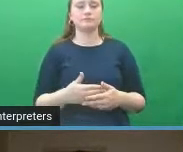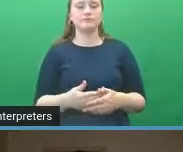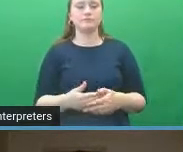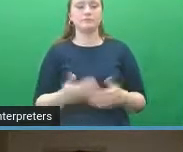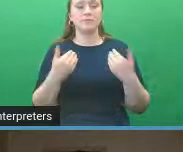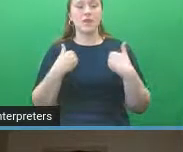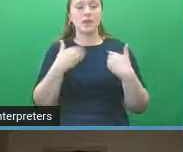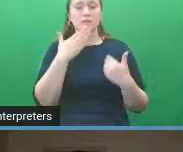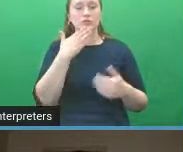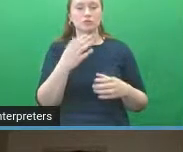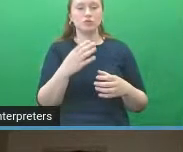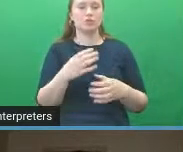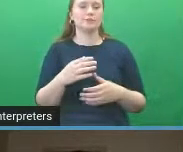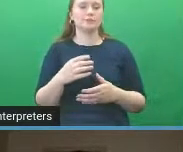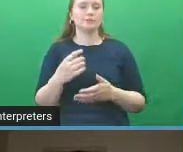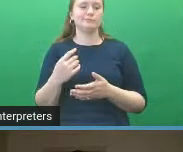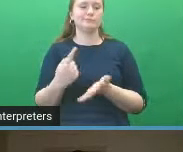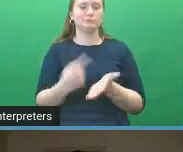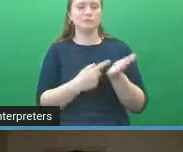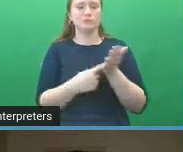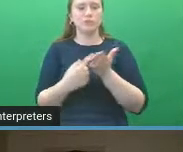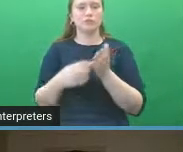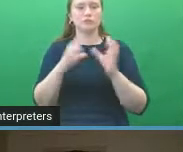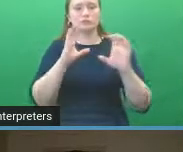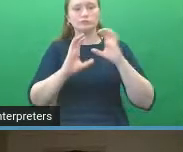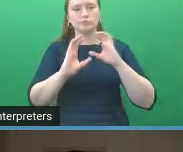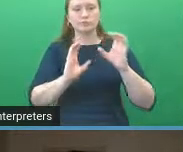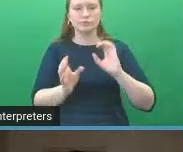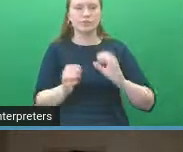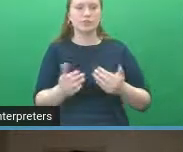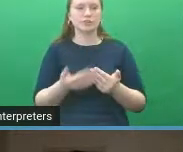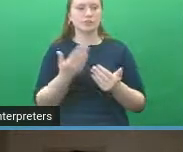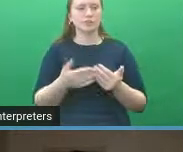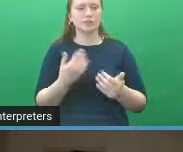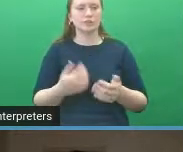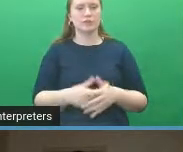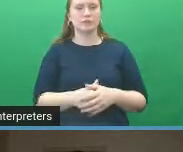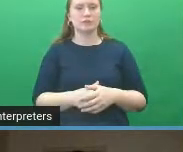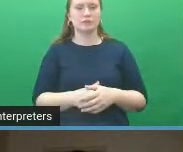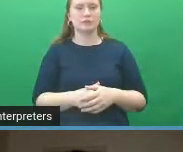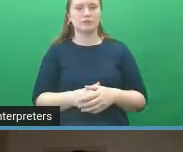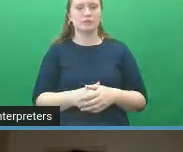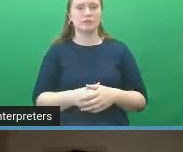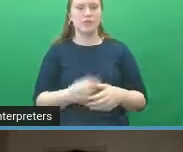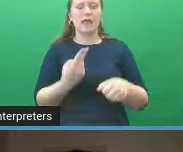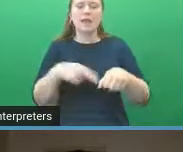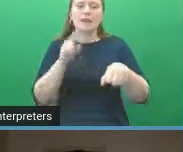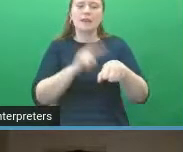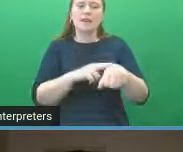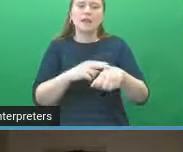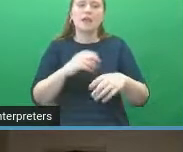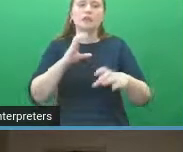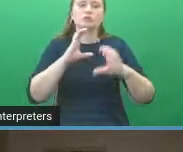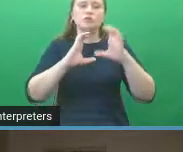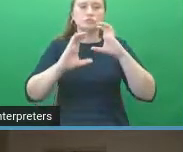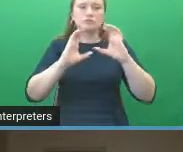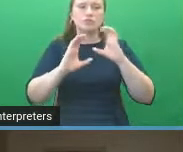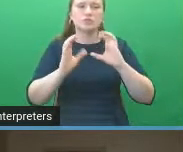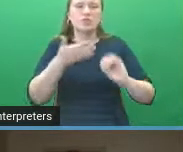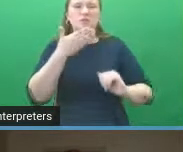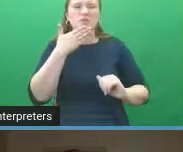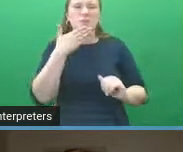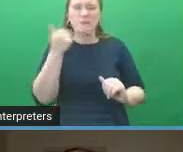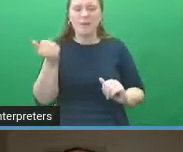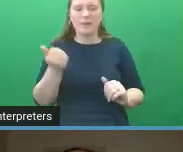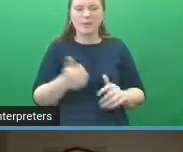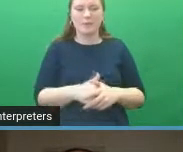of these sessions, groups, or meetings is that their small, structured groupings lead to more natural conversations on focused topics. In addition,